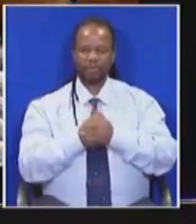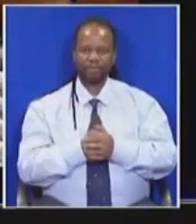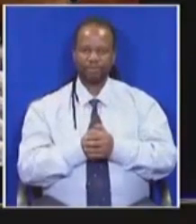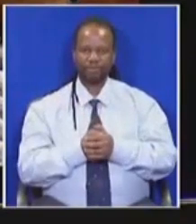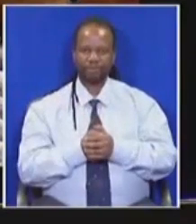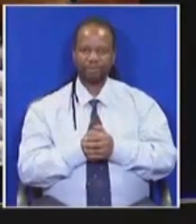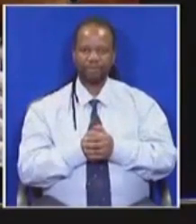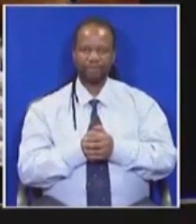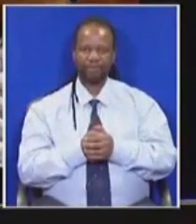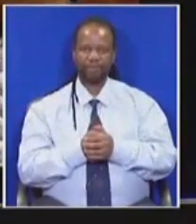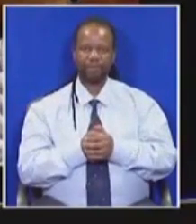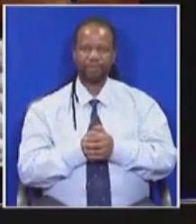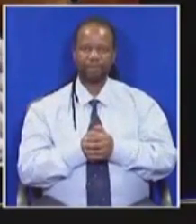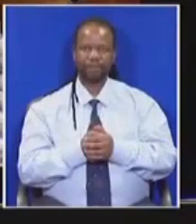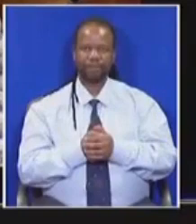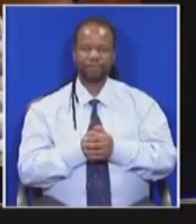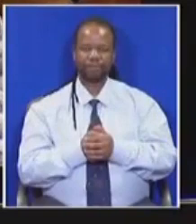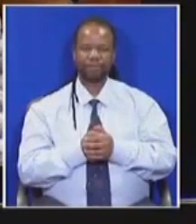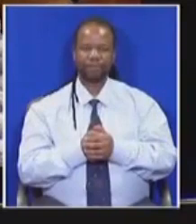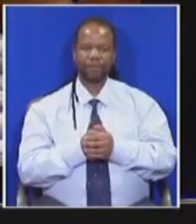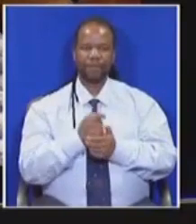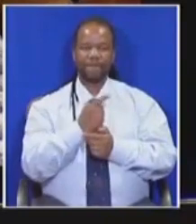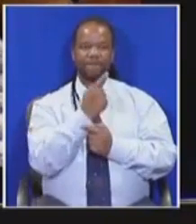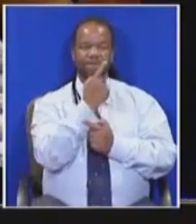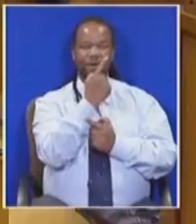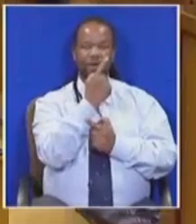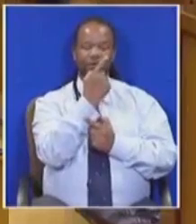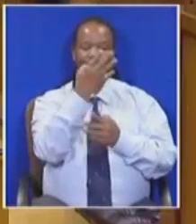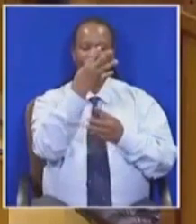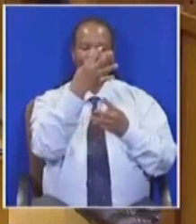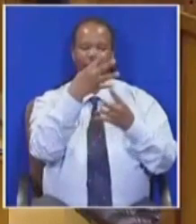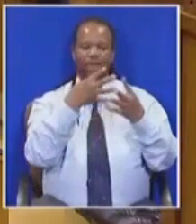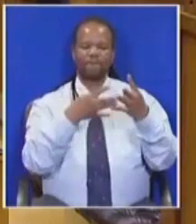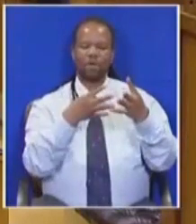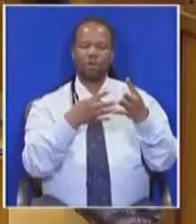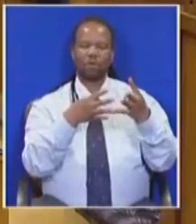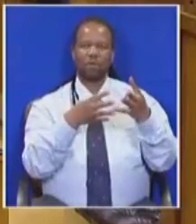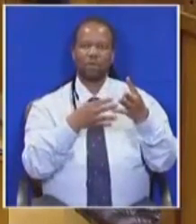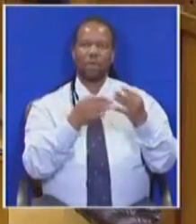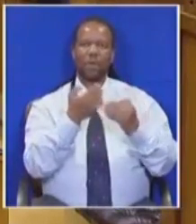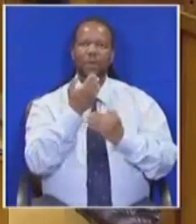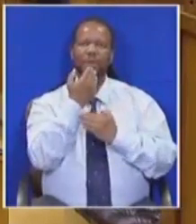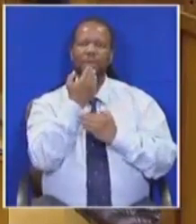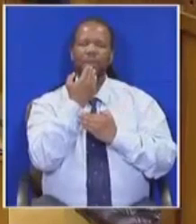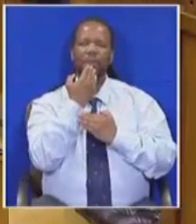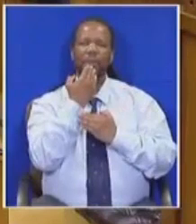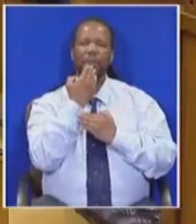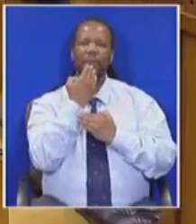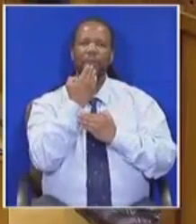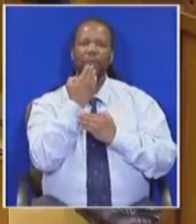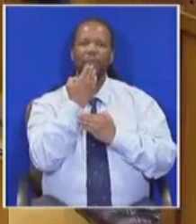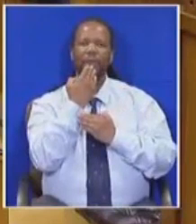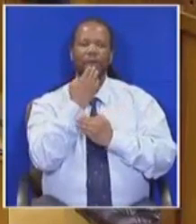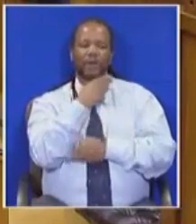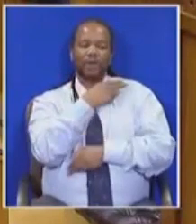The first to the fourth orders will be read by the Secretary of